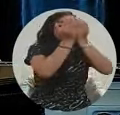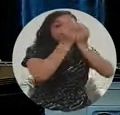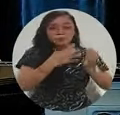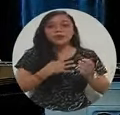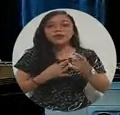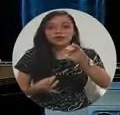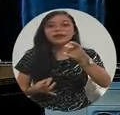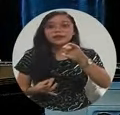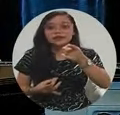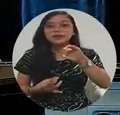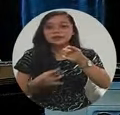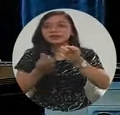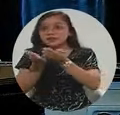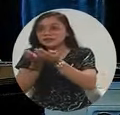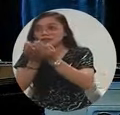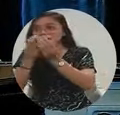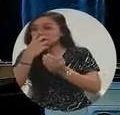Do you like